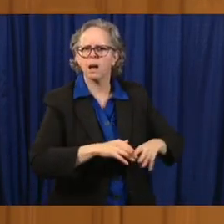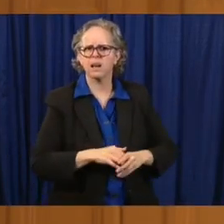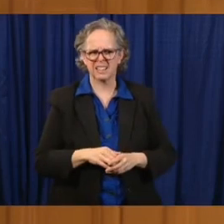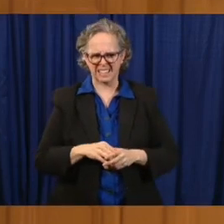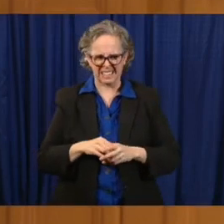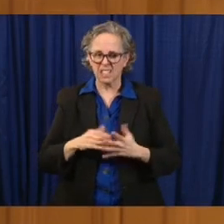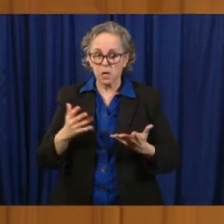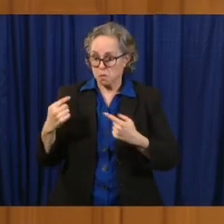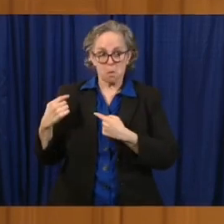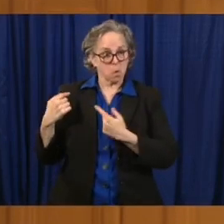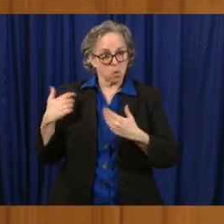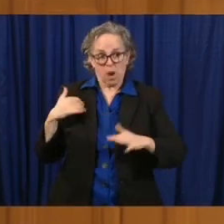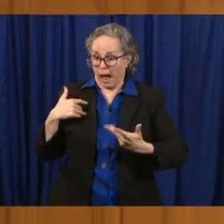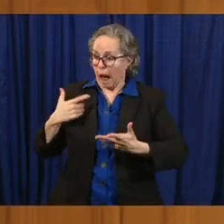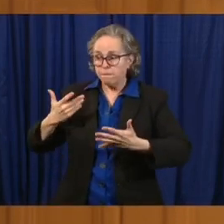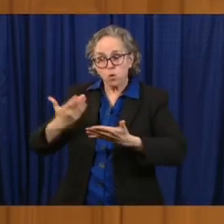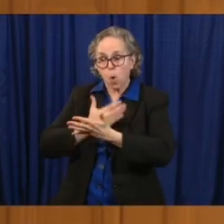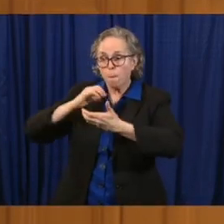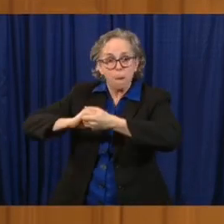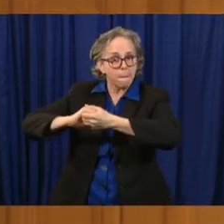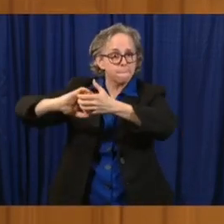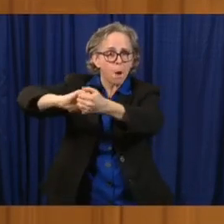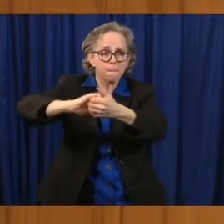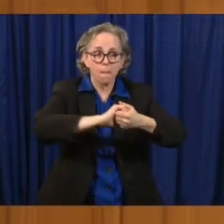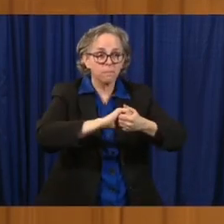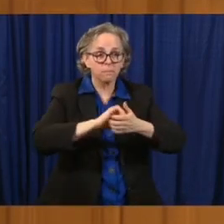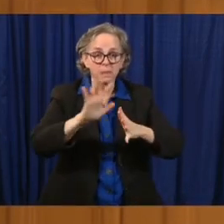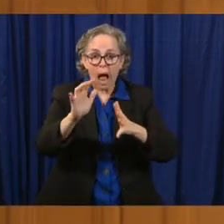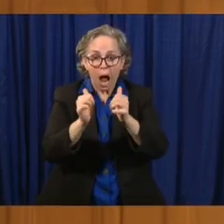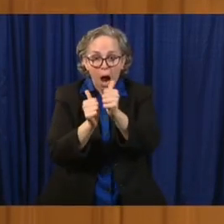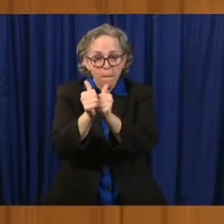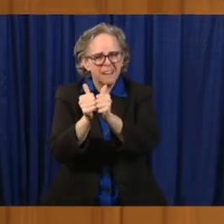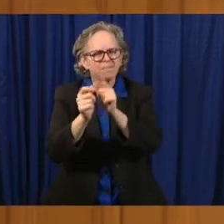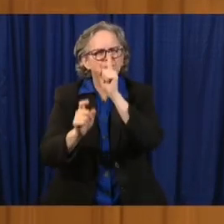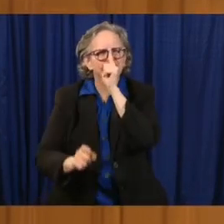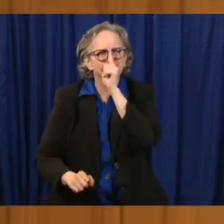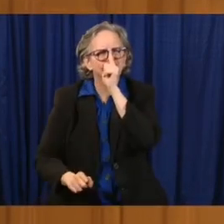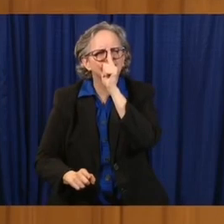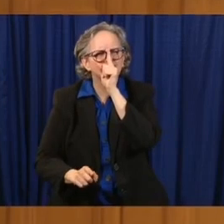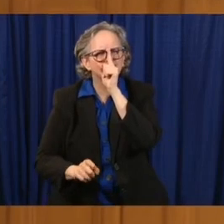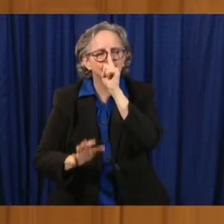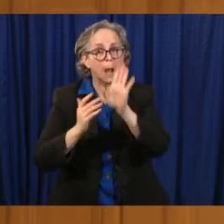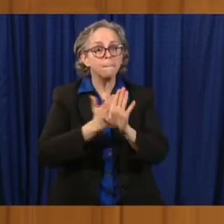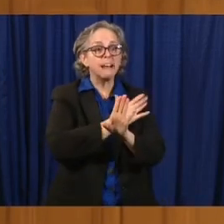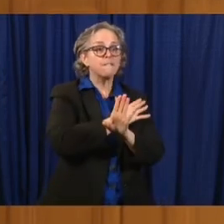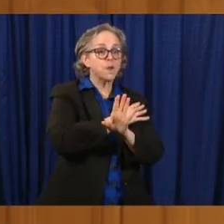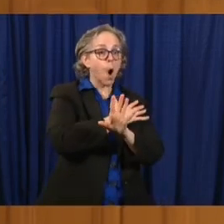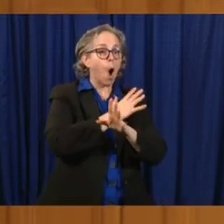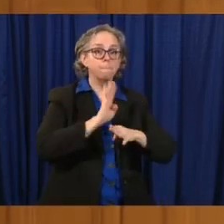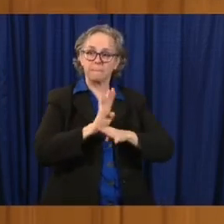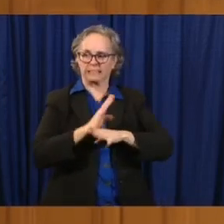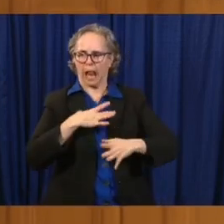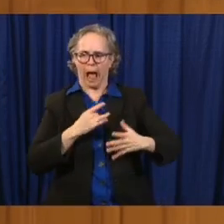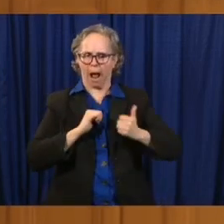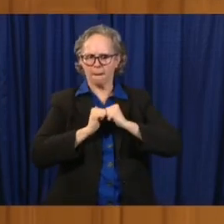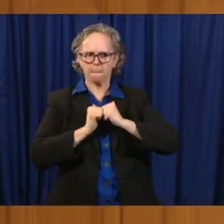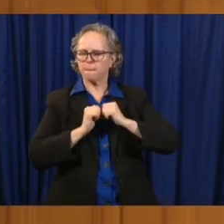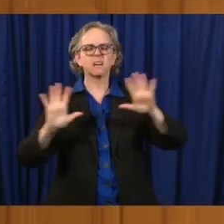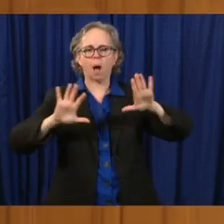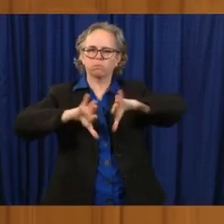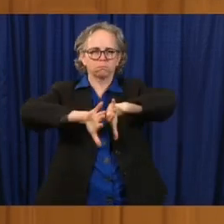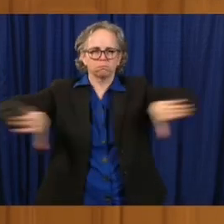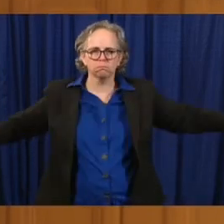not competing. These are not competing businesses like they might have been in an era before this. Everyone is all hands on deck working as best